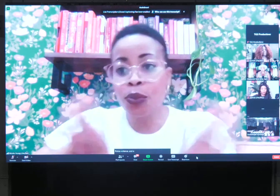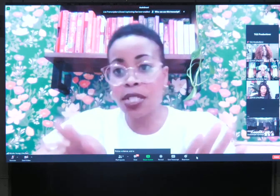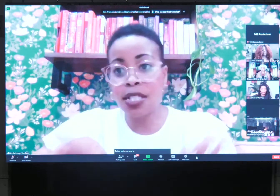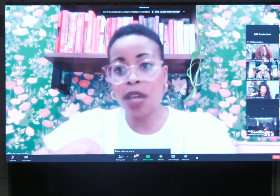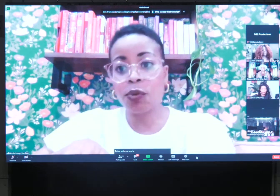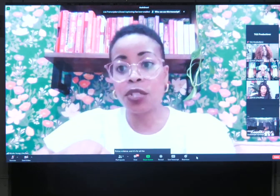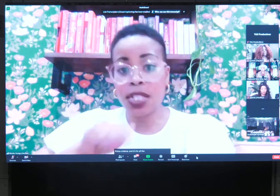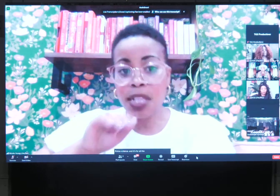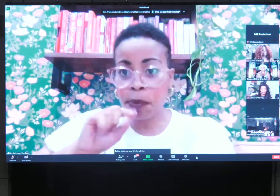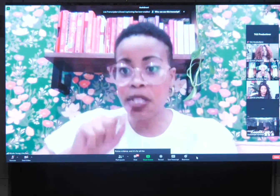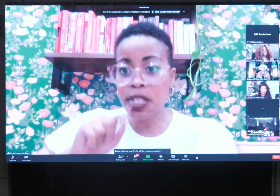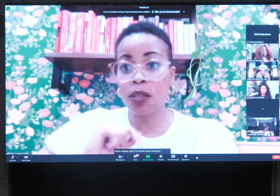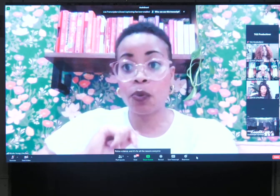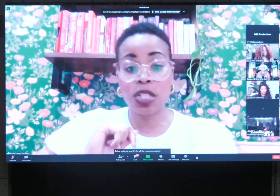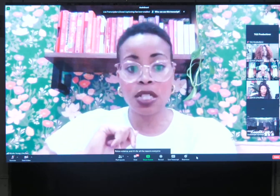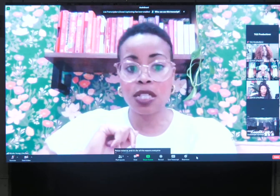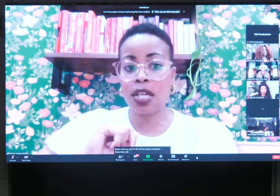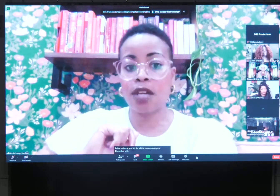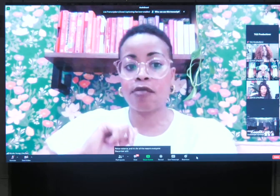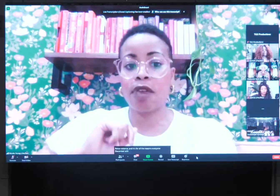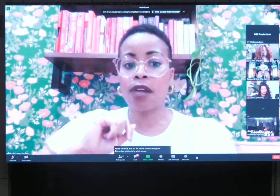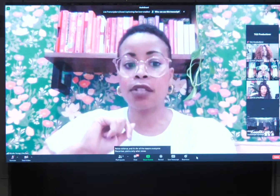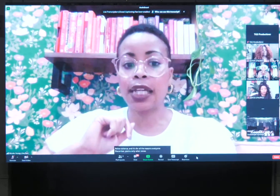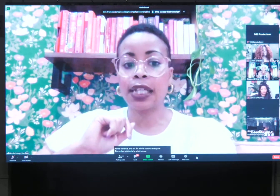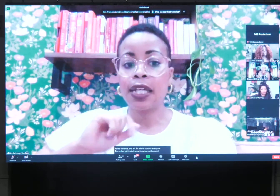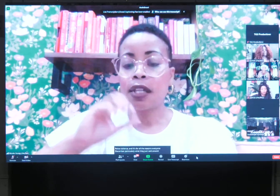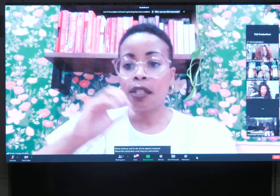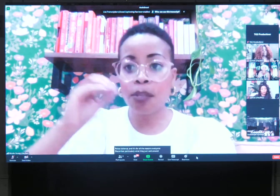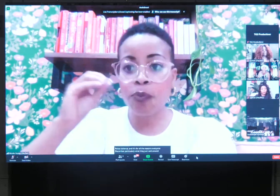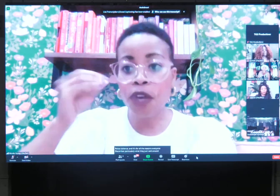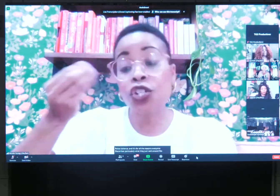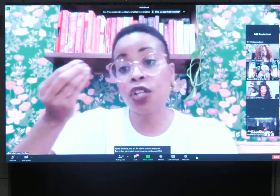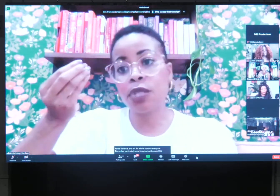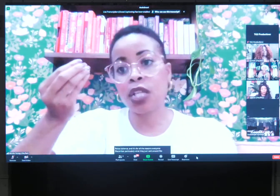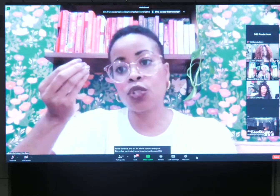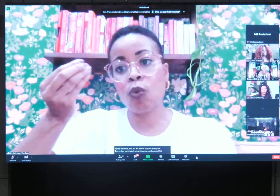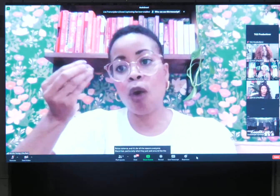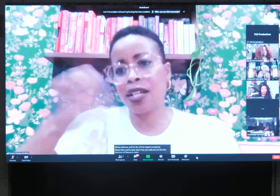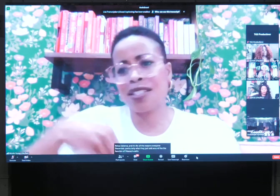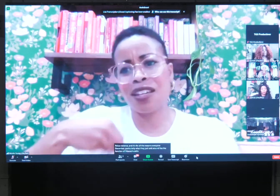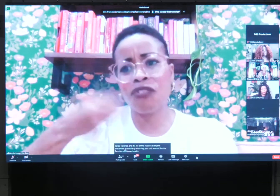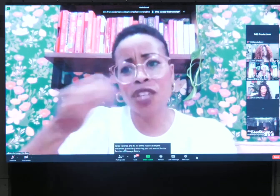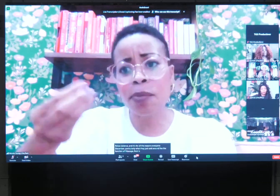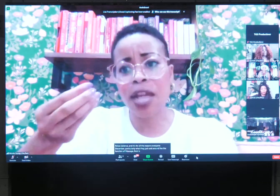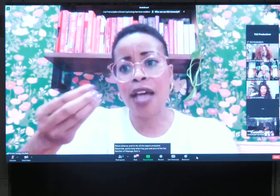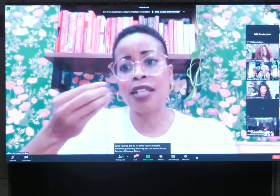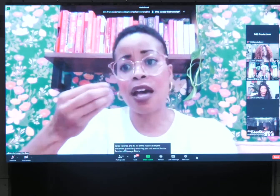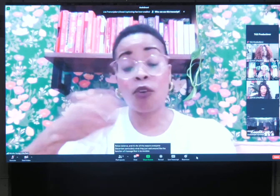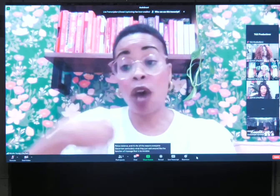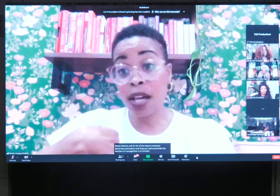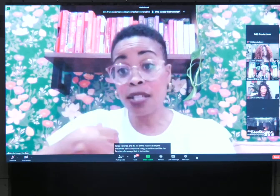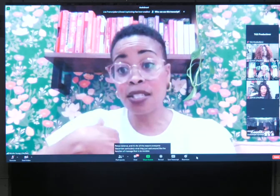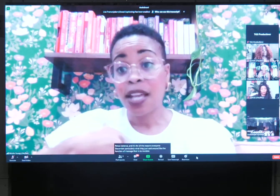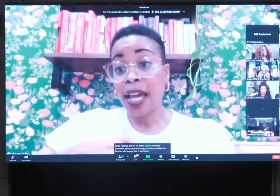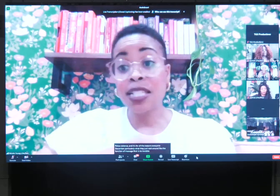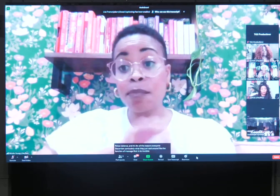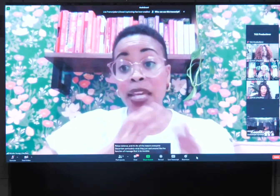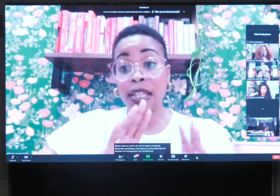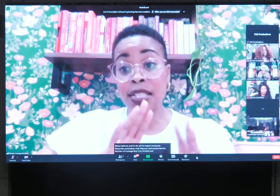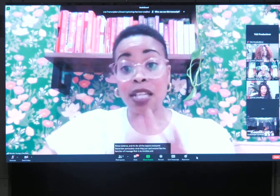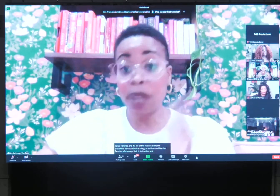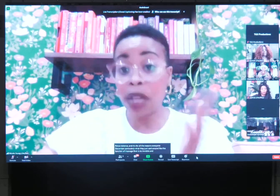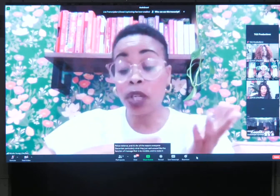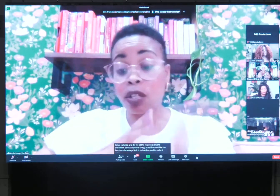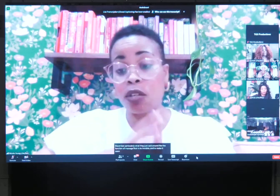for all the reasons everyone just said, but particularly what Jay just said around like the function of misogynoir is to invisibilize us and to make